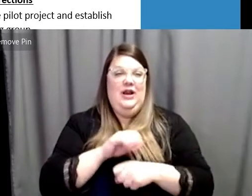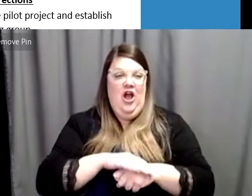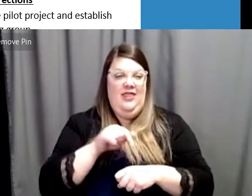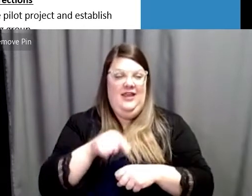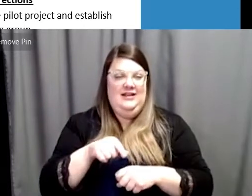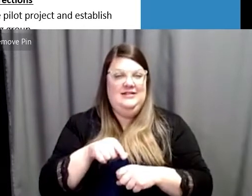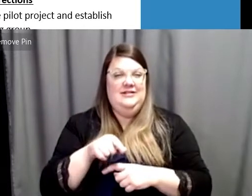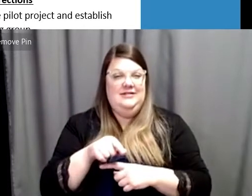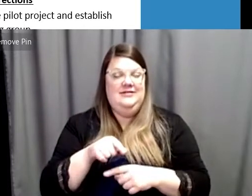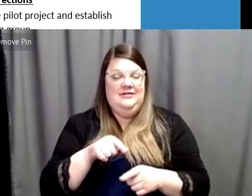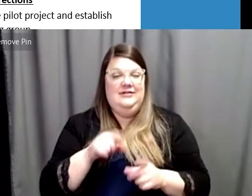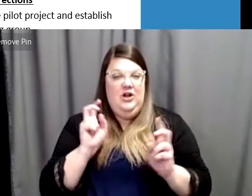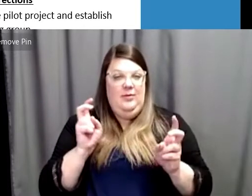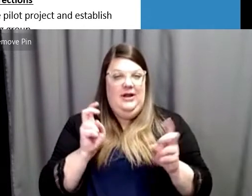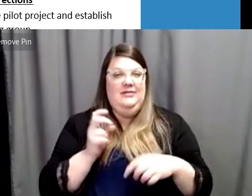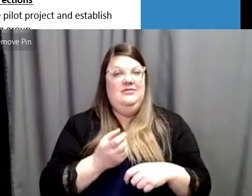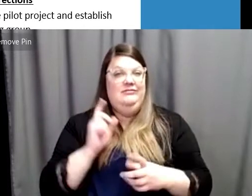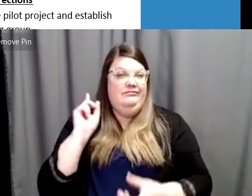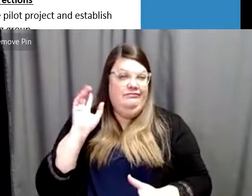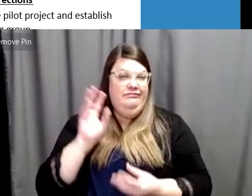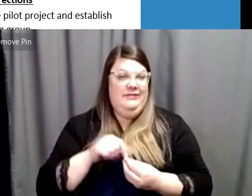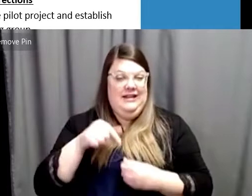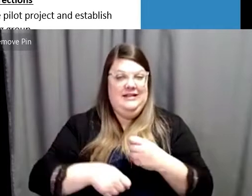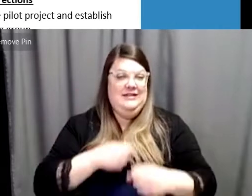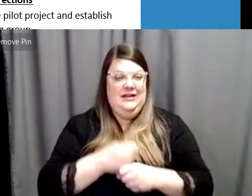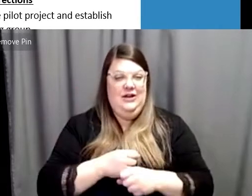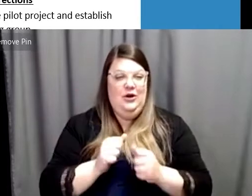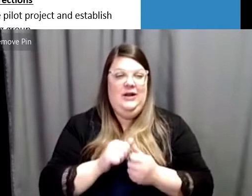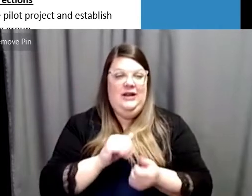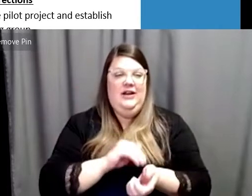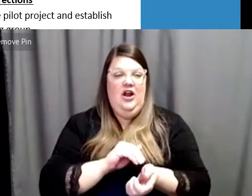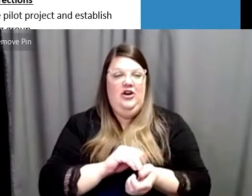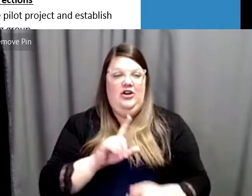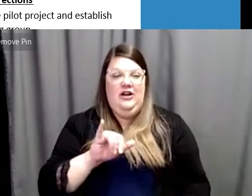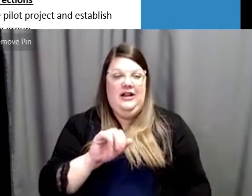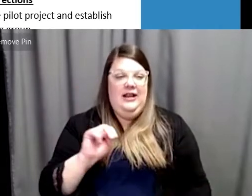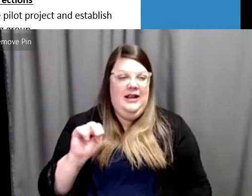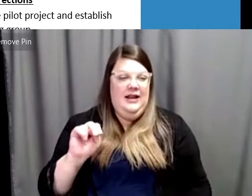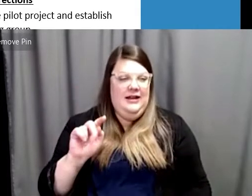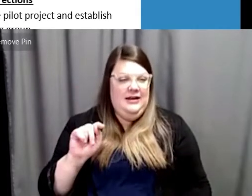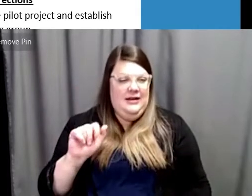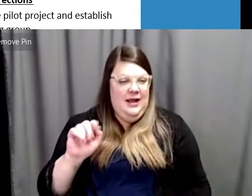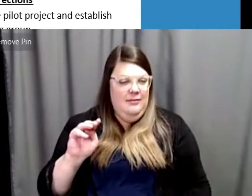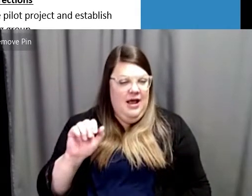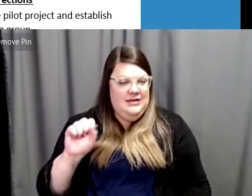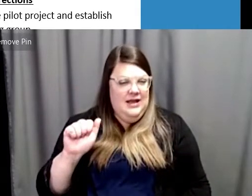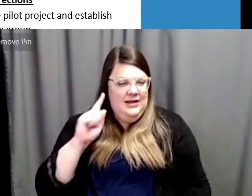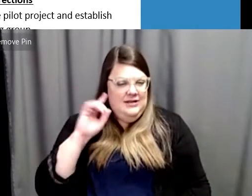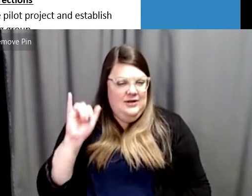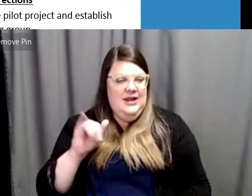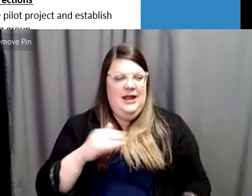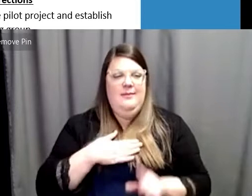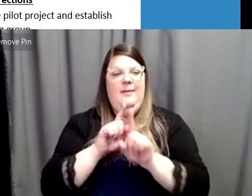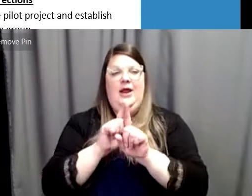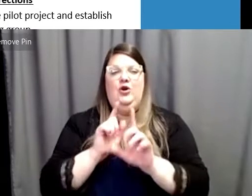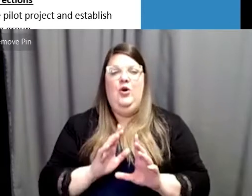this last year with Dr. Lynn Tomasa, who's my mentor. And so